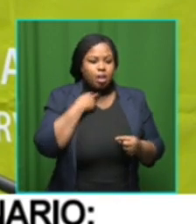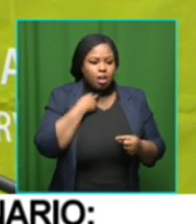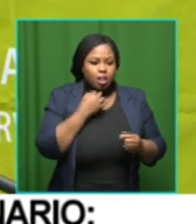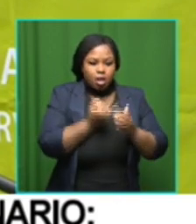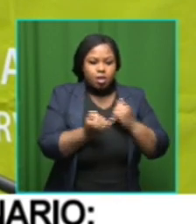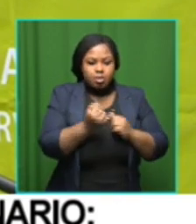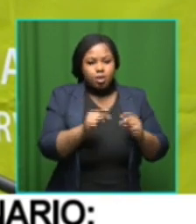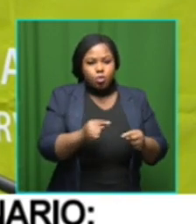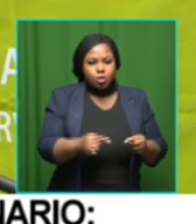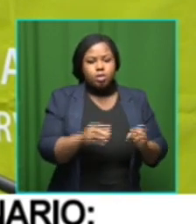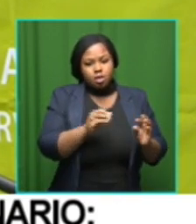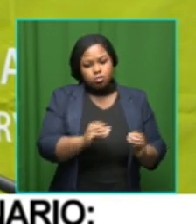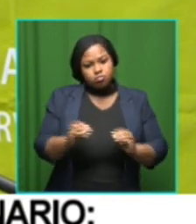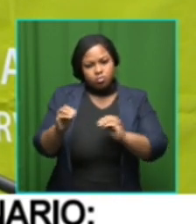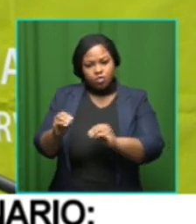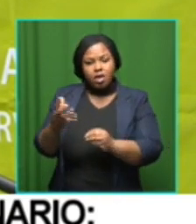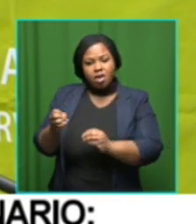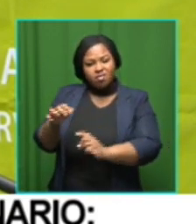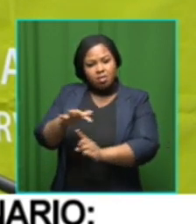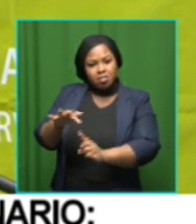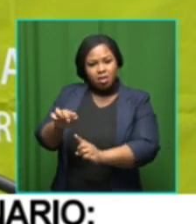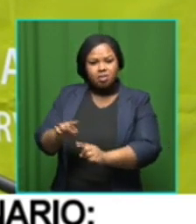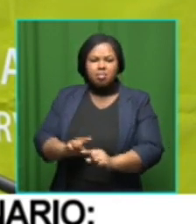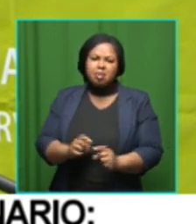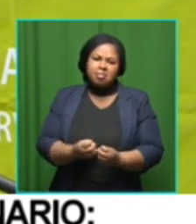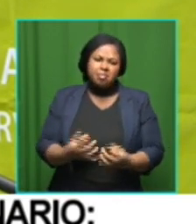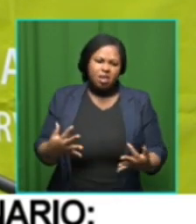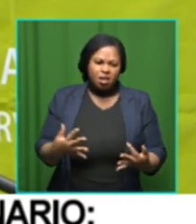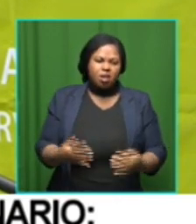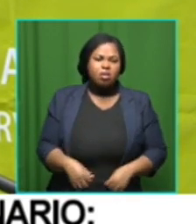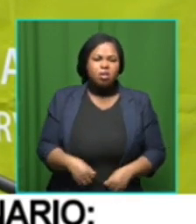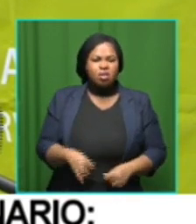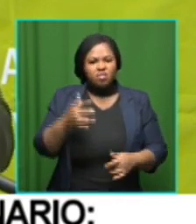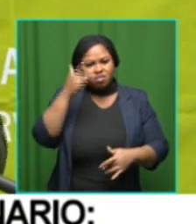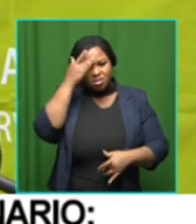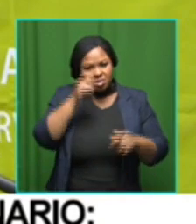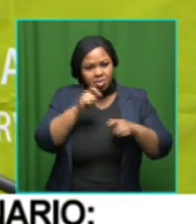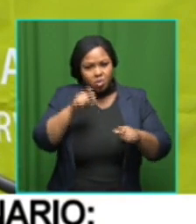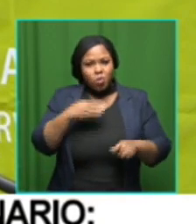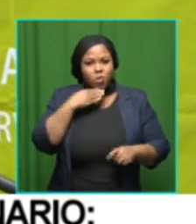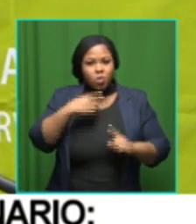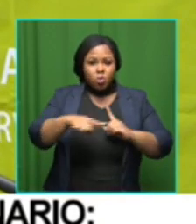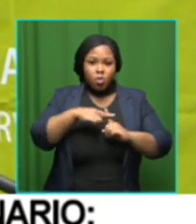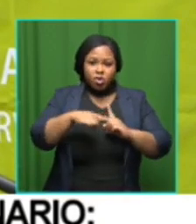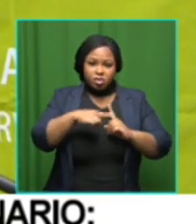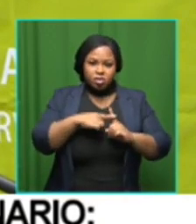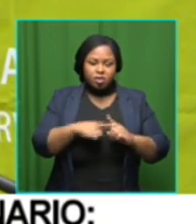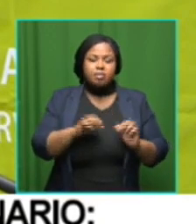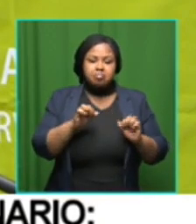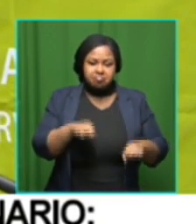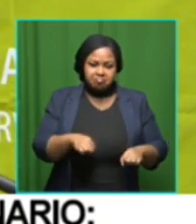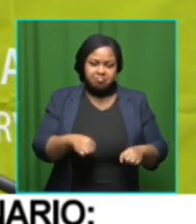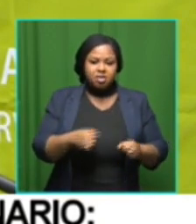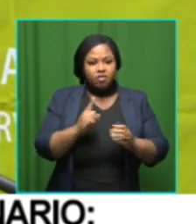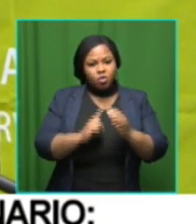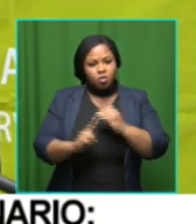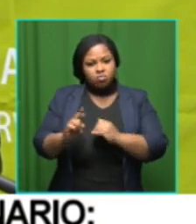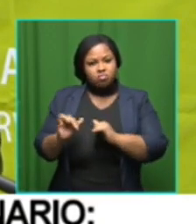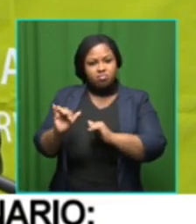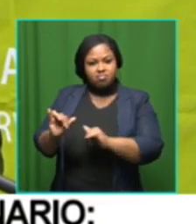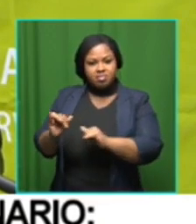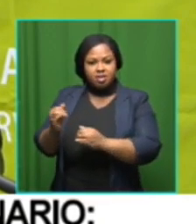of the patients that we have had have been able to self-isolate and self-quarantine going